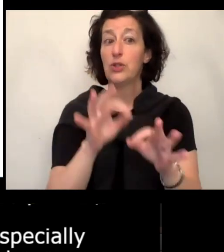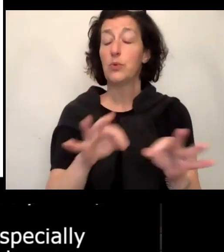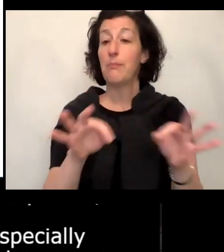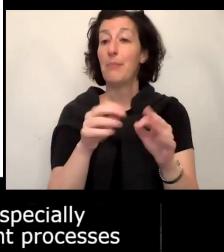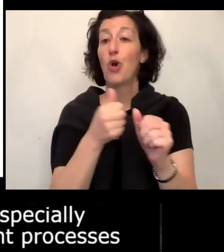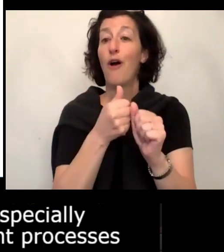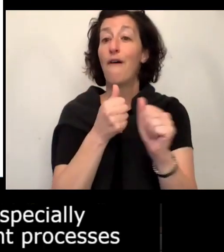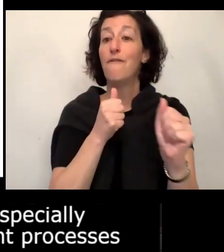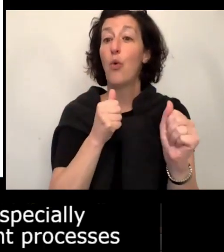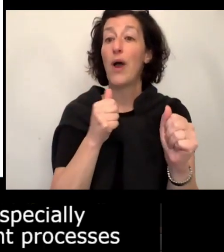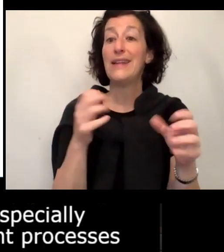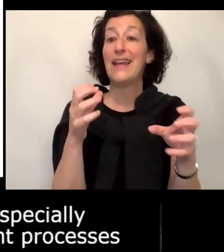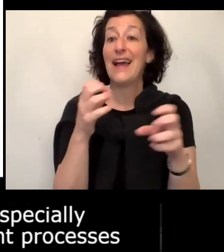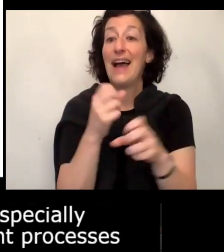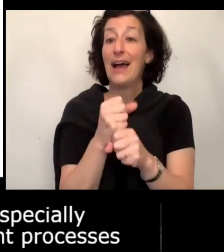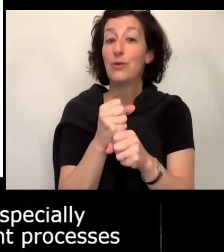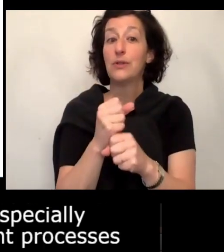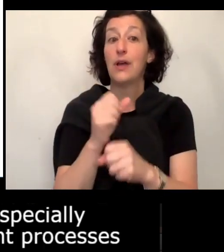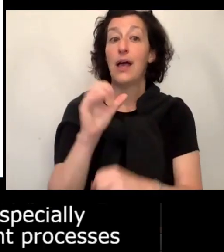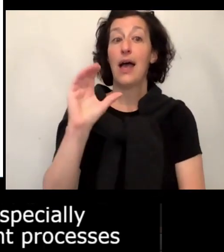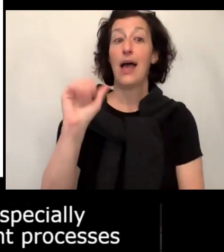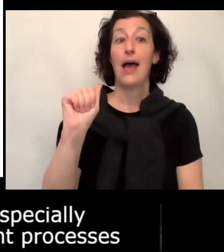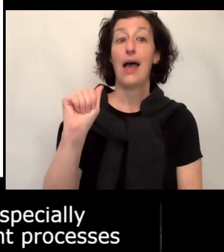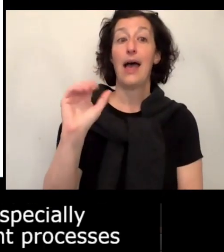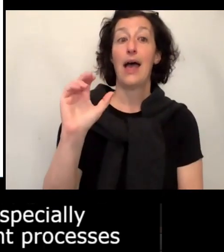acronyms as much as possible.